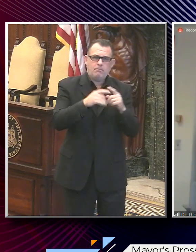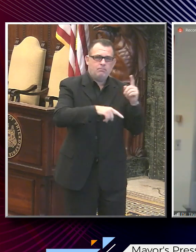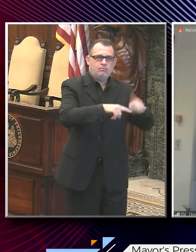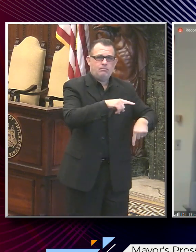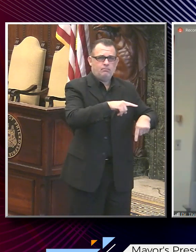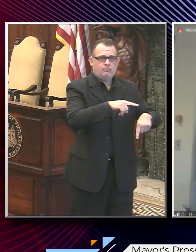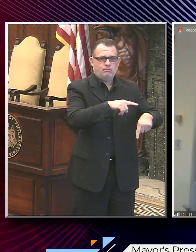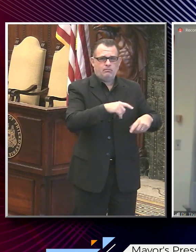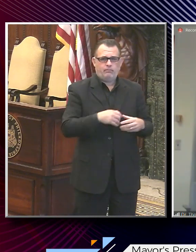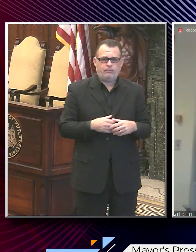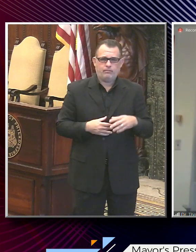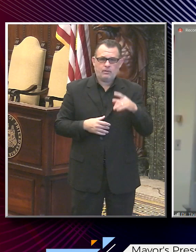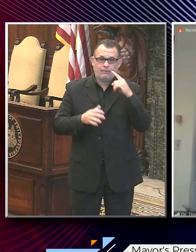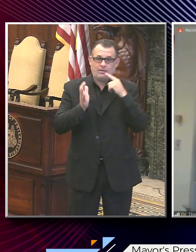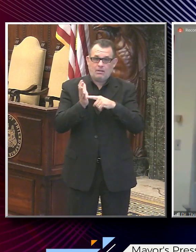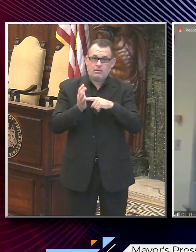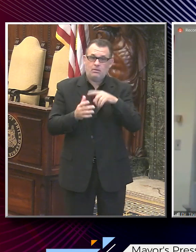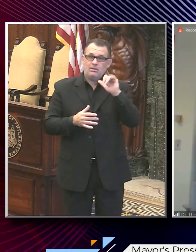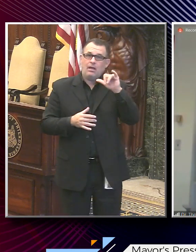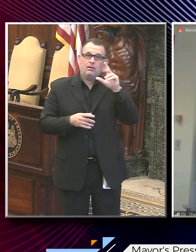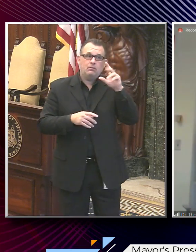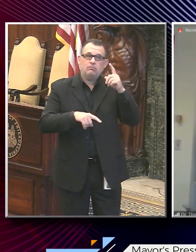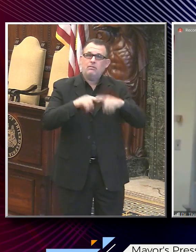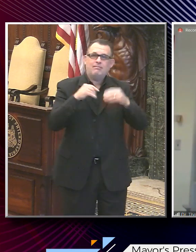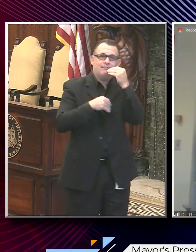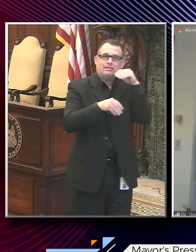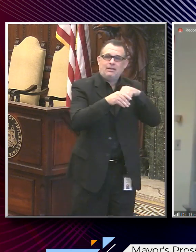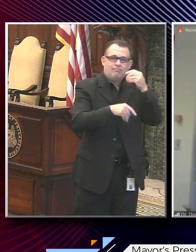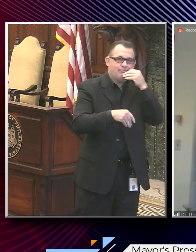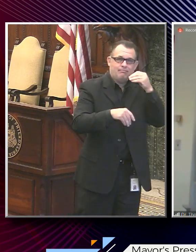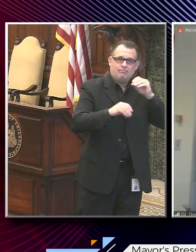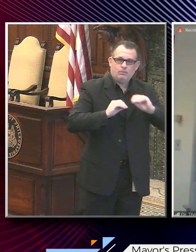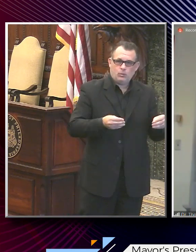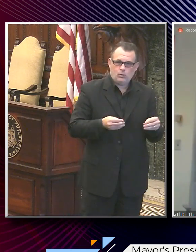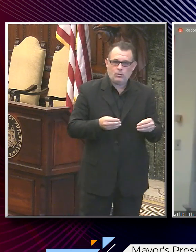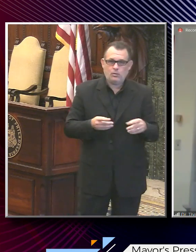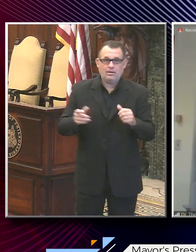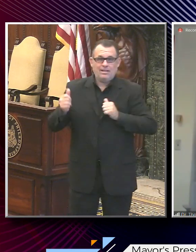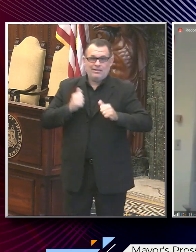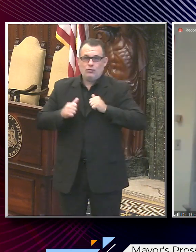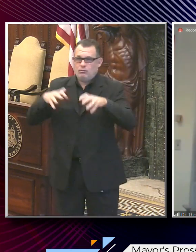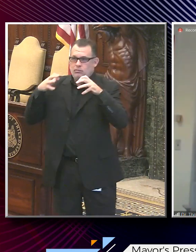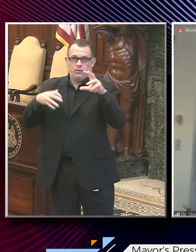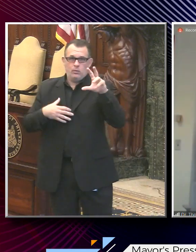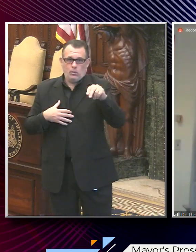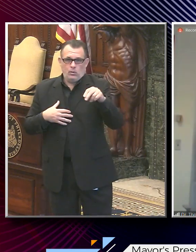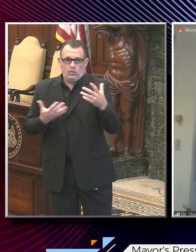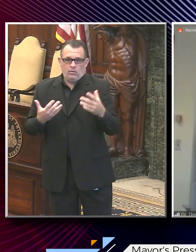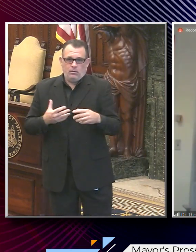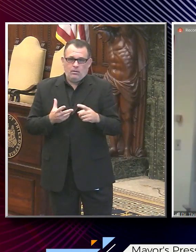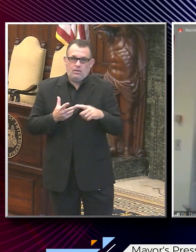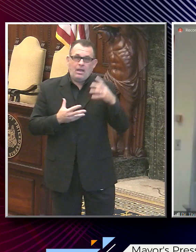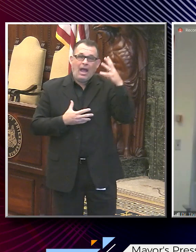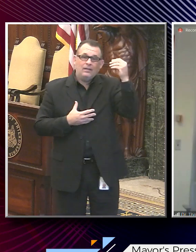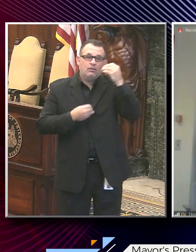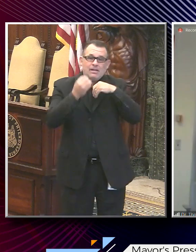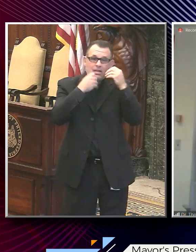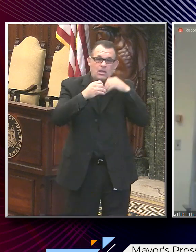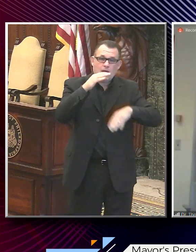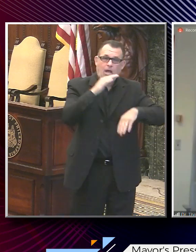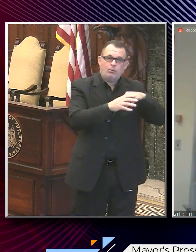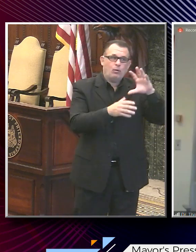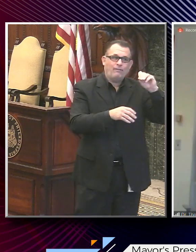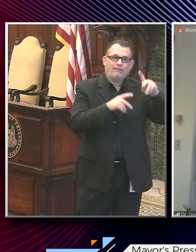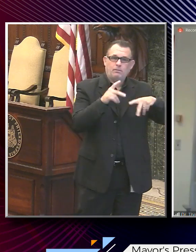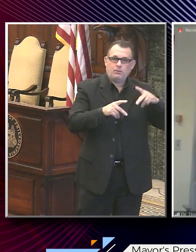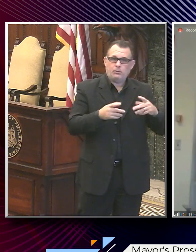indoor dining at restaurants. We did not allow indoor theaters, and we did not allow outdoor gatherings of more than 50 people. So since then,